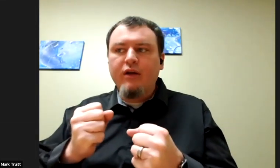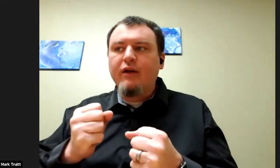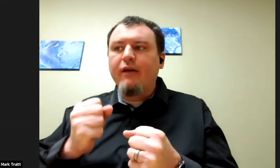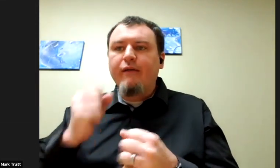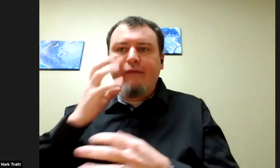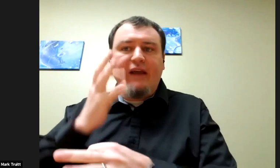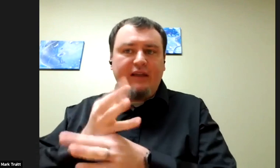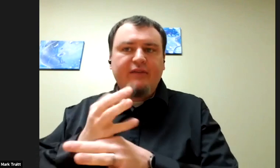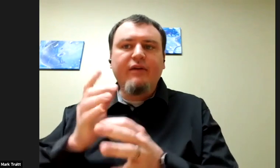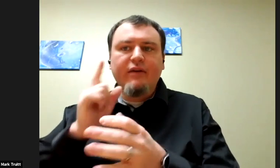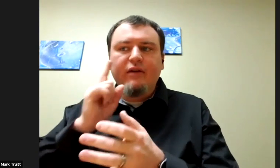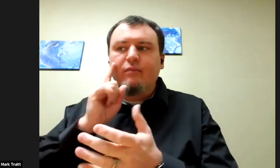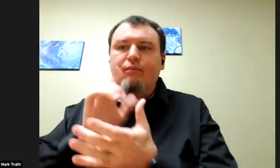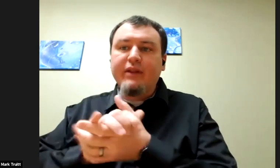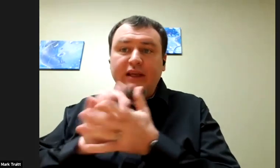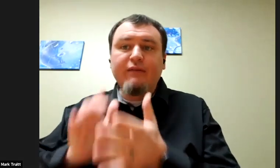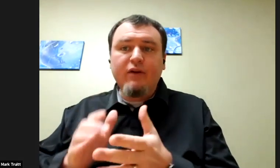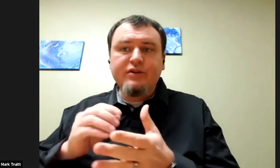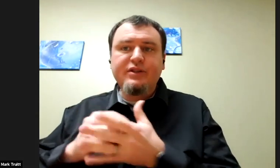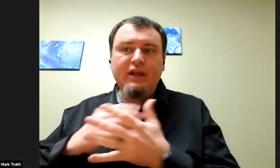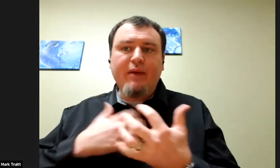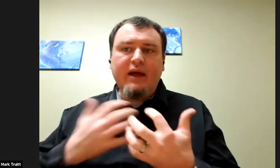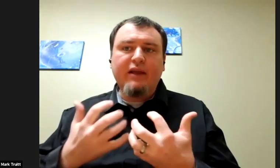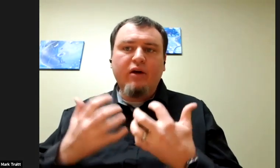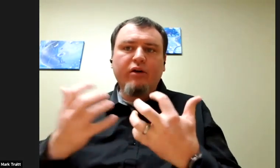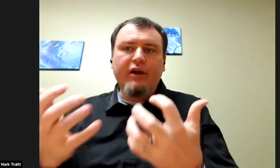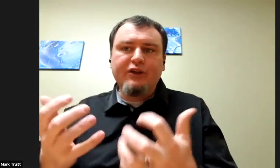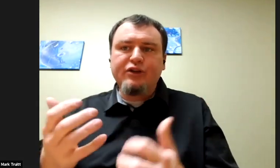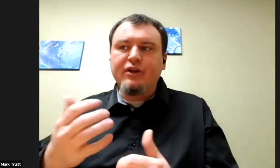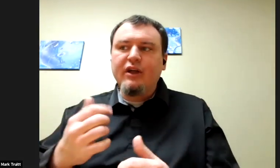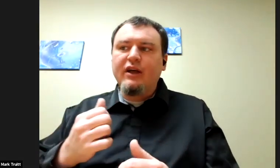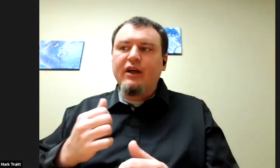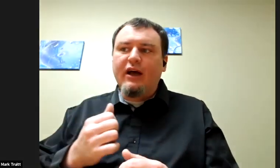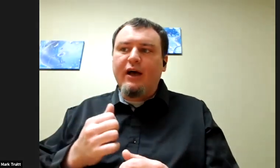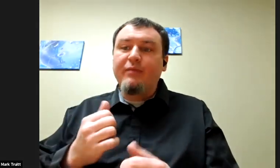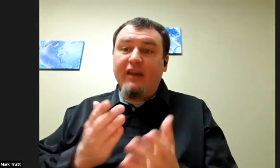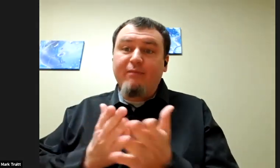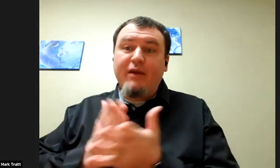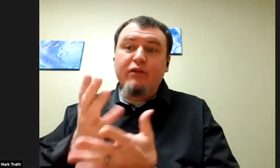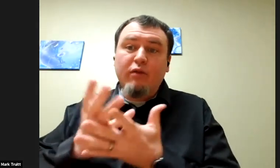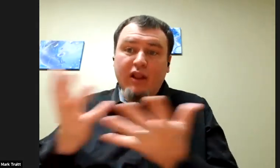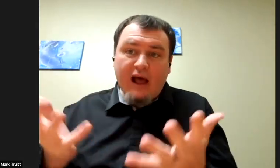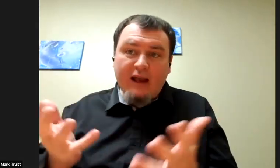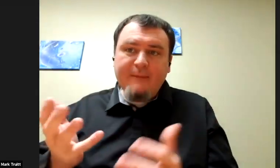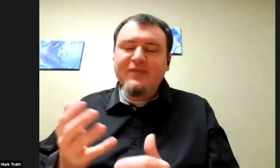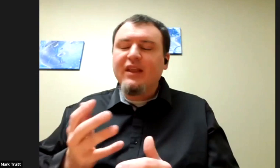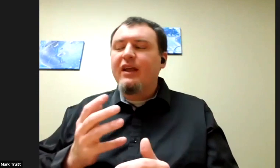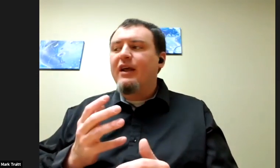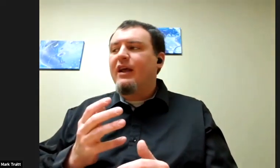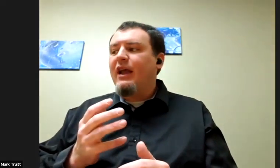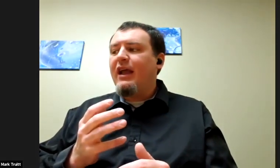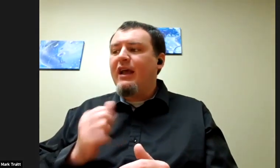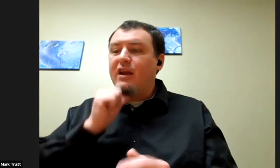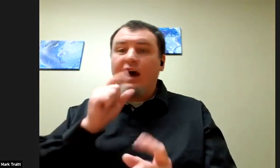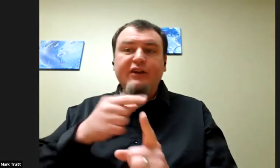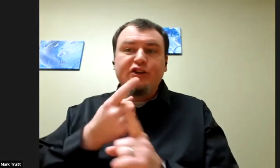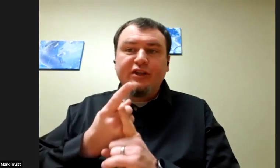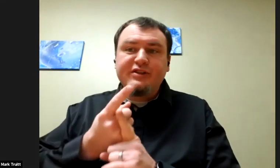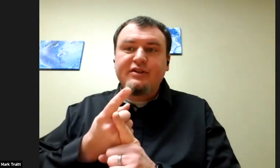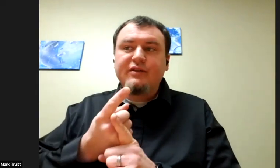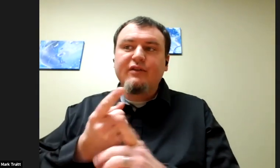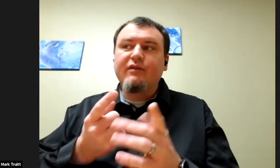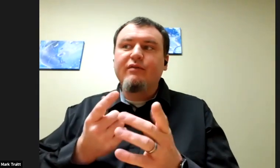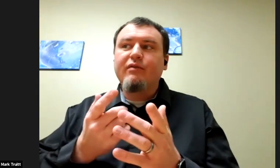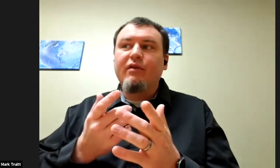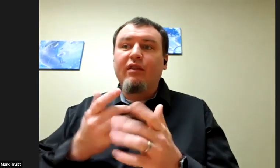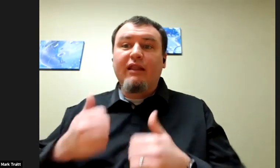strong faith believers in my congregation. They've been through a lot, and not